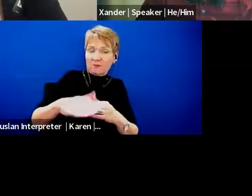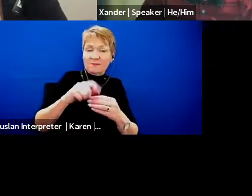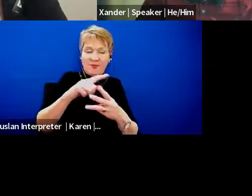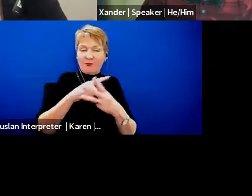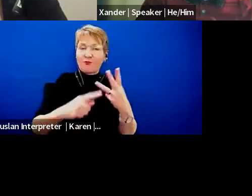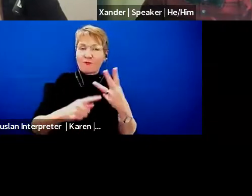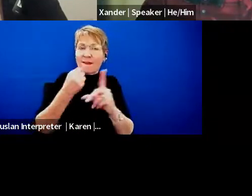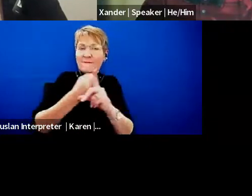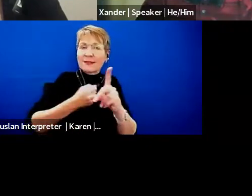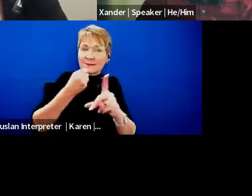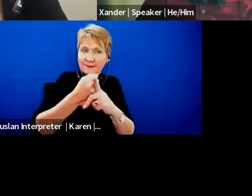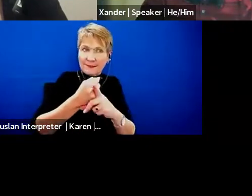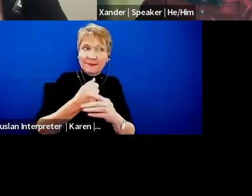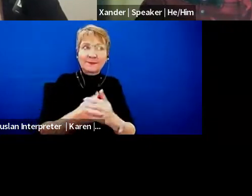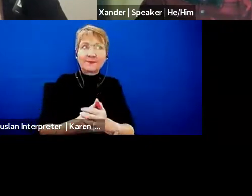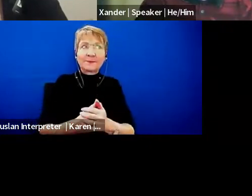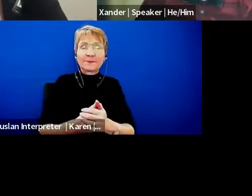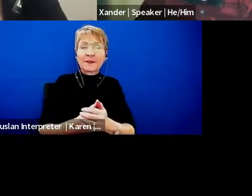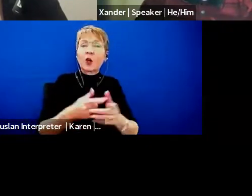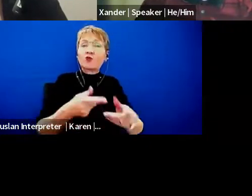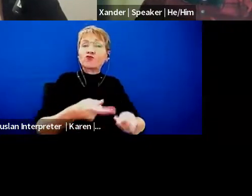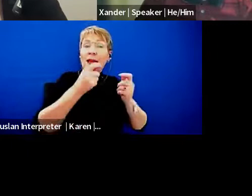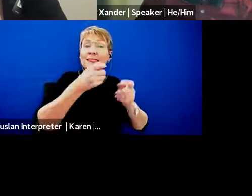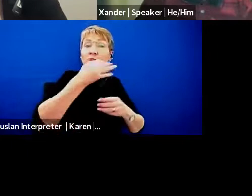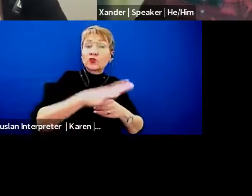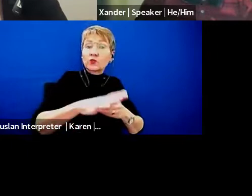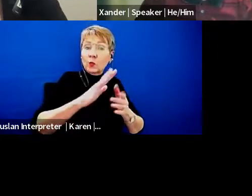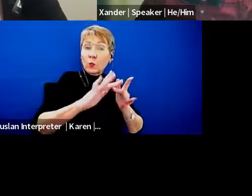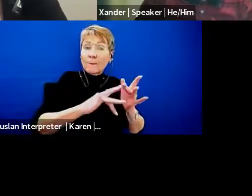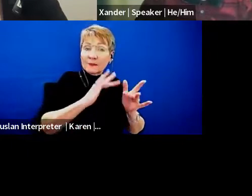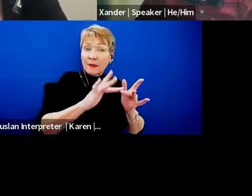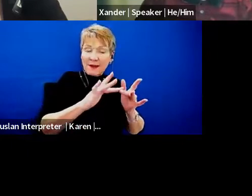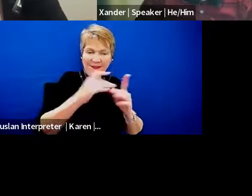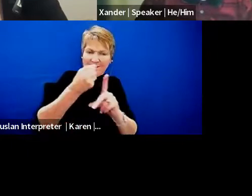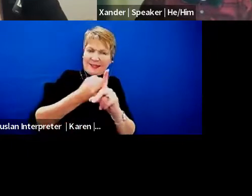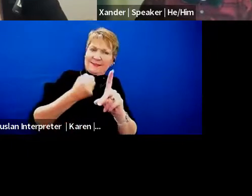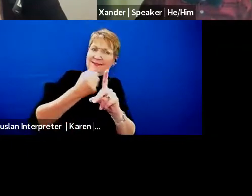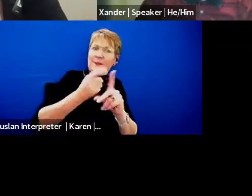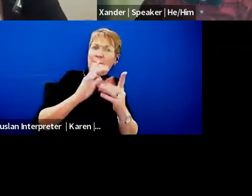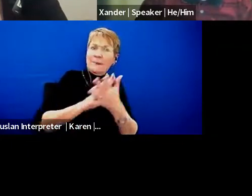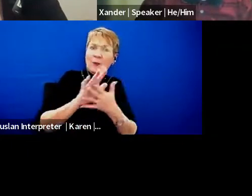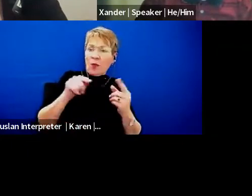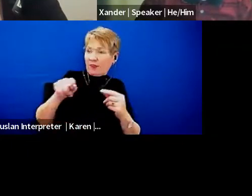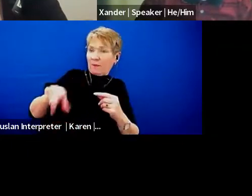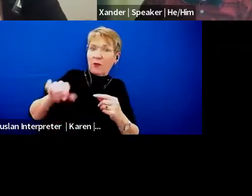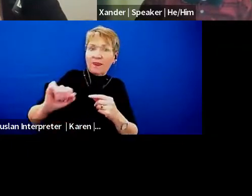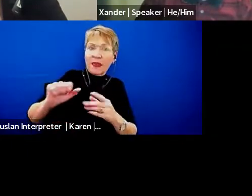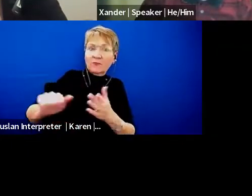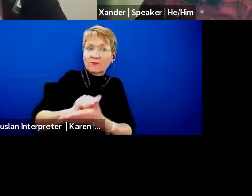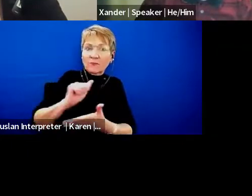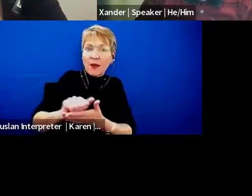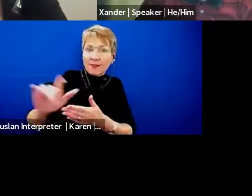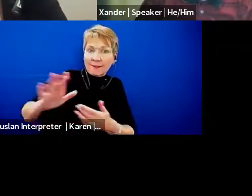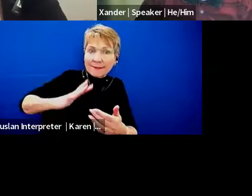As the Raising Children website, advocating is speaking up for another person's rights, needs, and